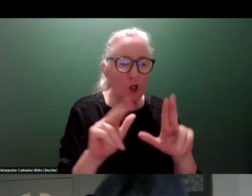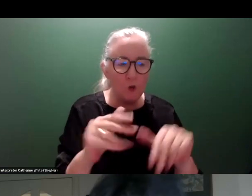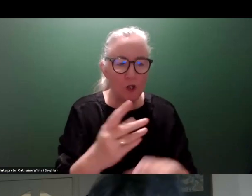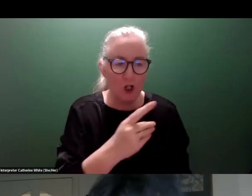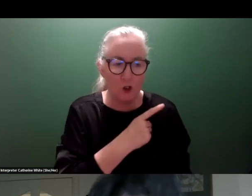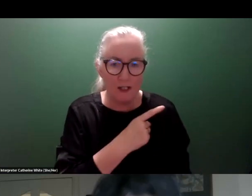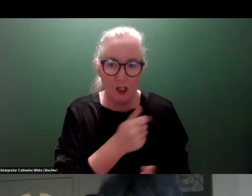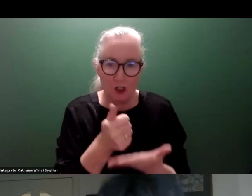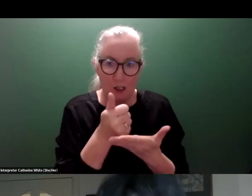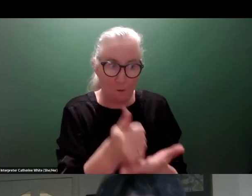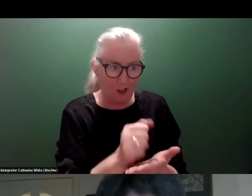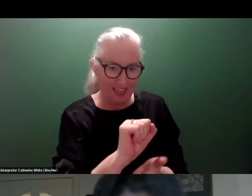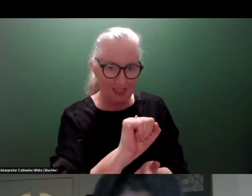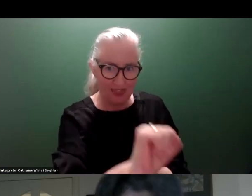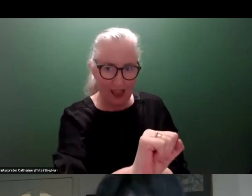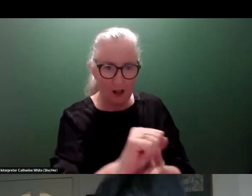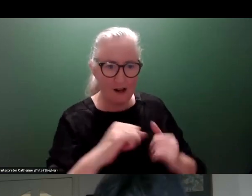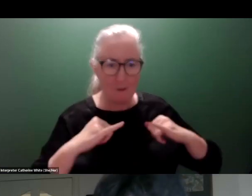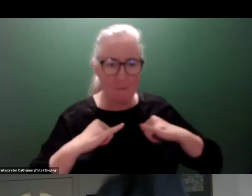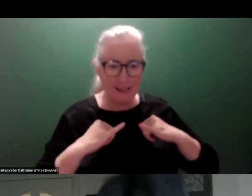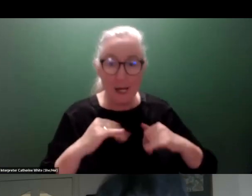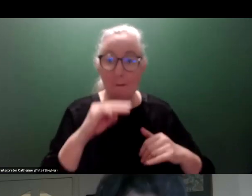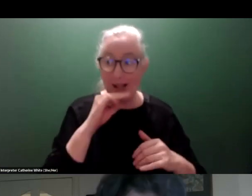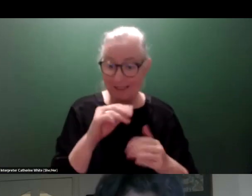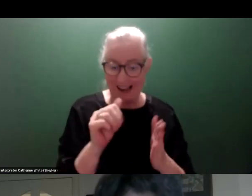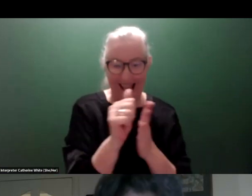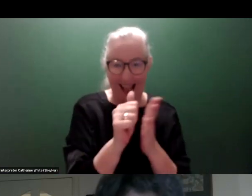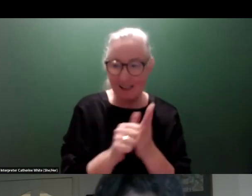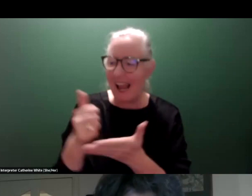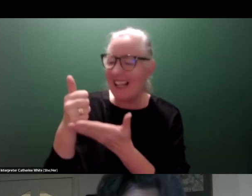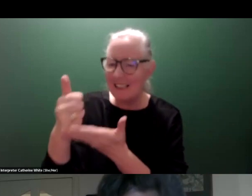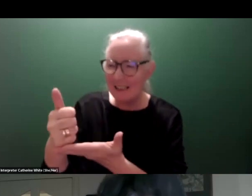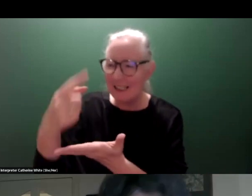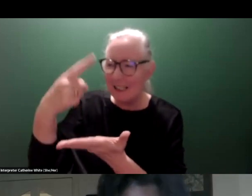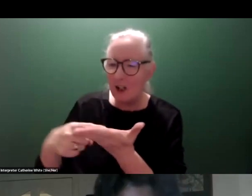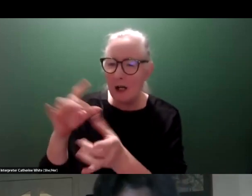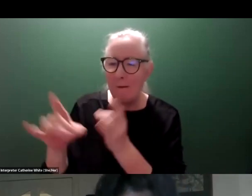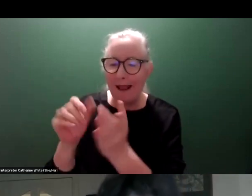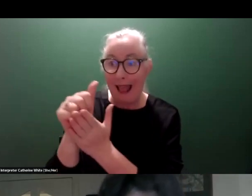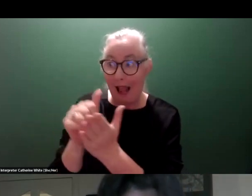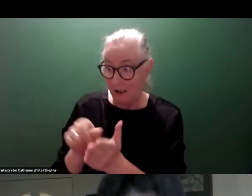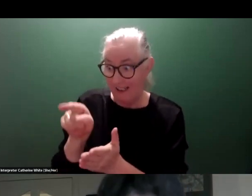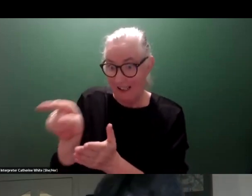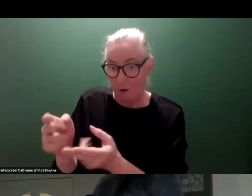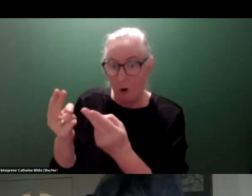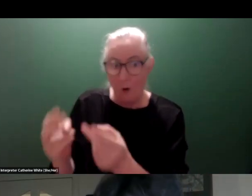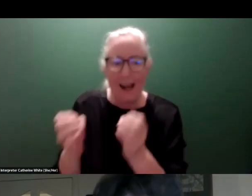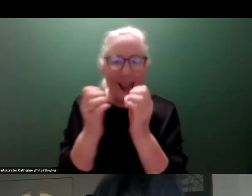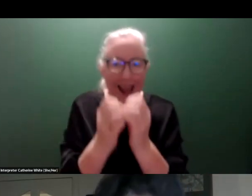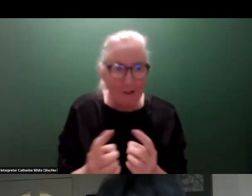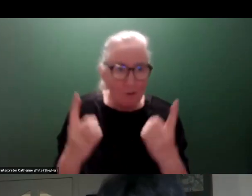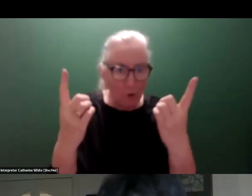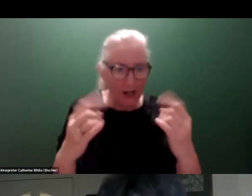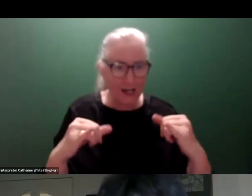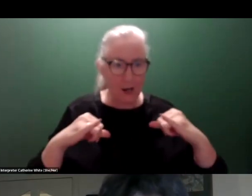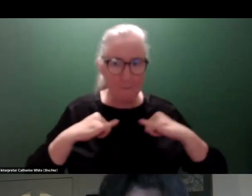support capacity. So in other words, the Act, the Assisted Decision-Making Act, requires that everybody's capacity should